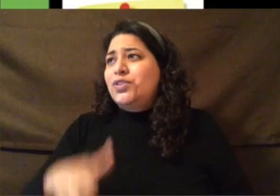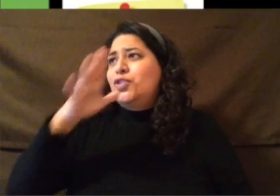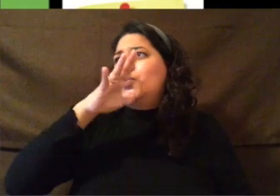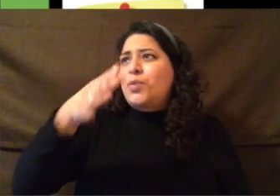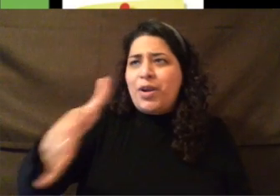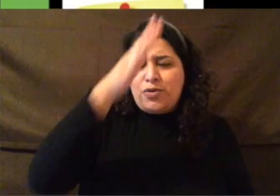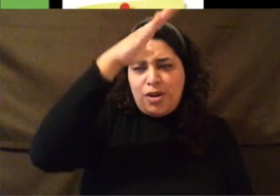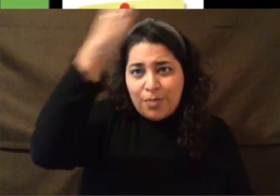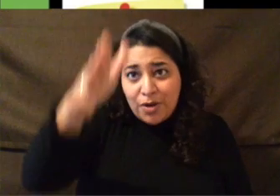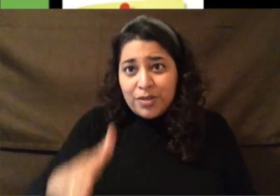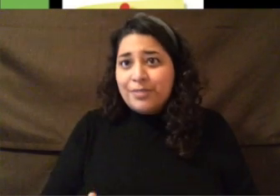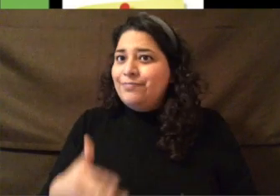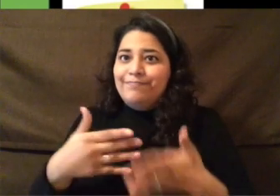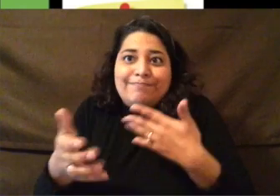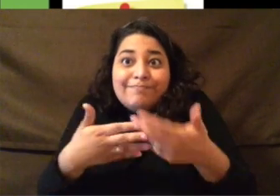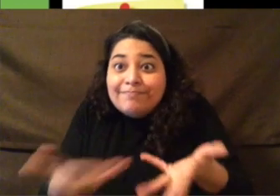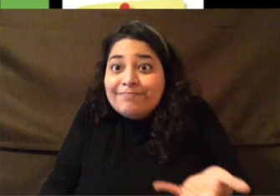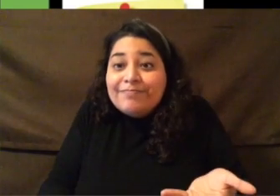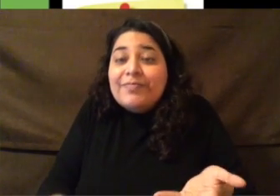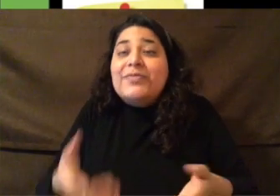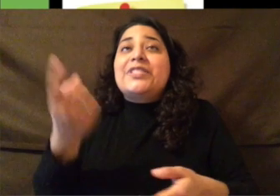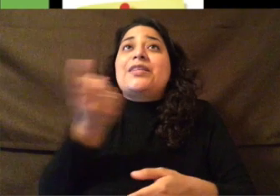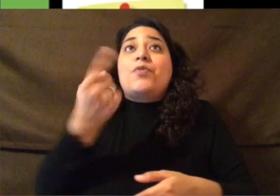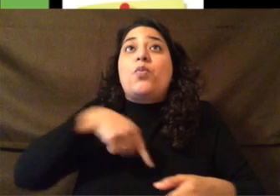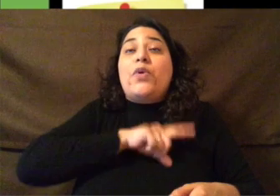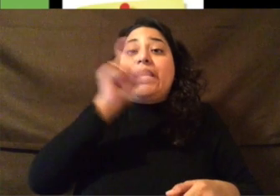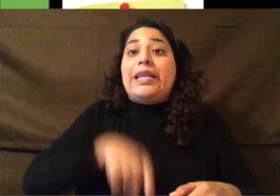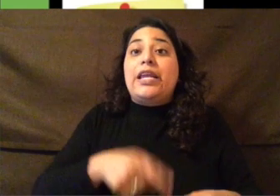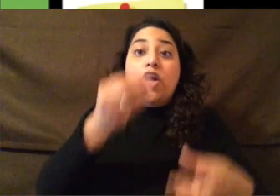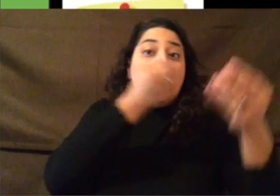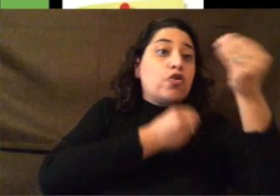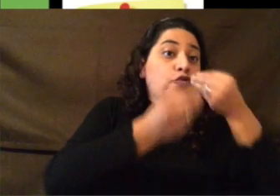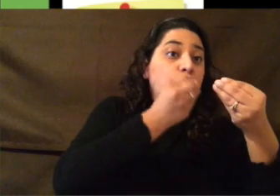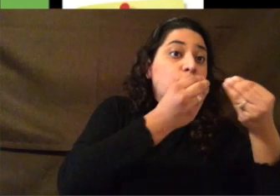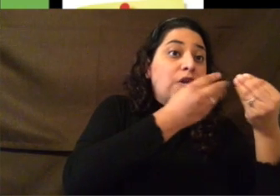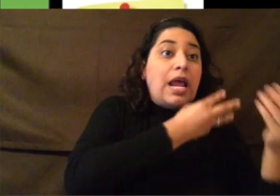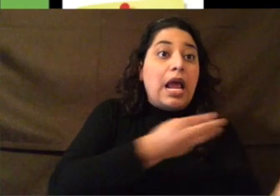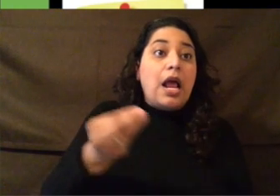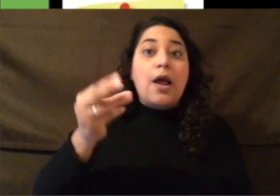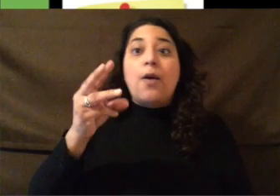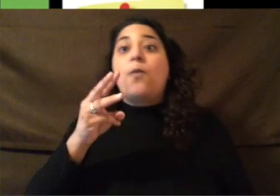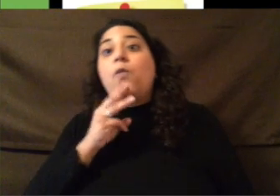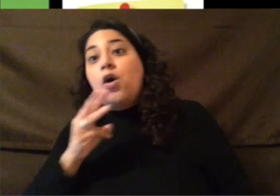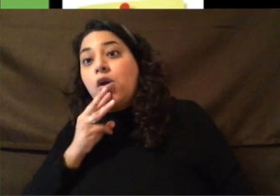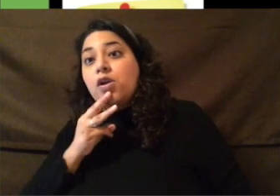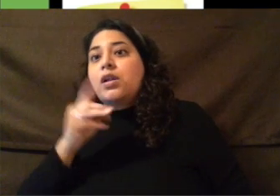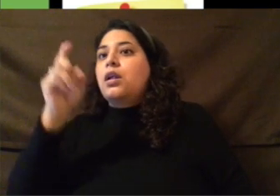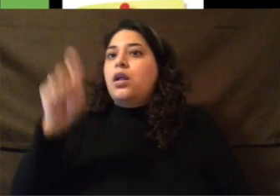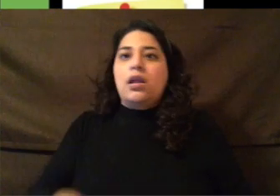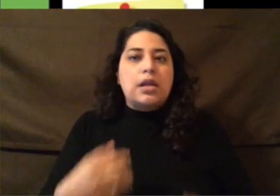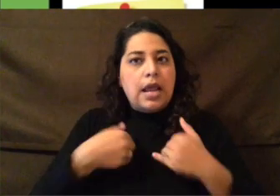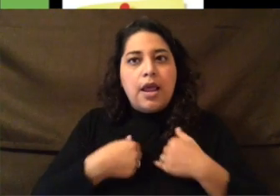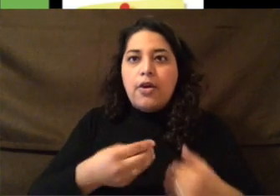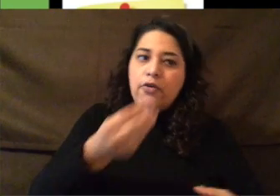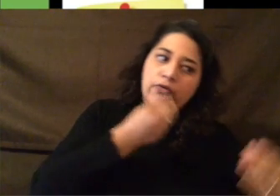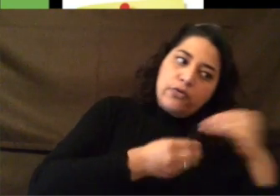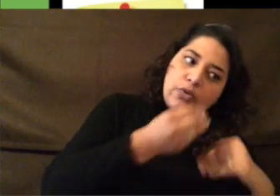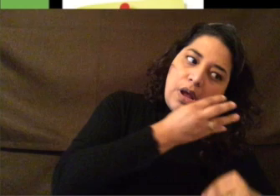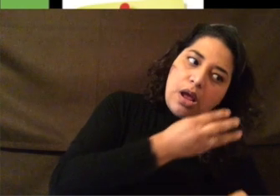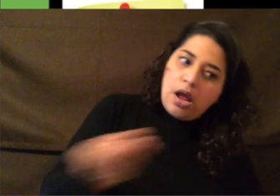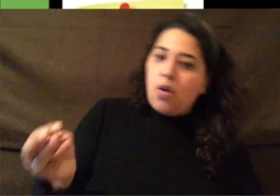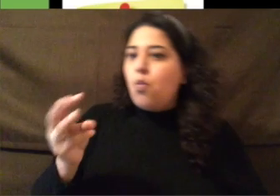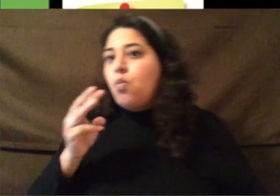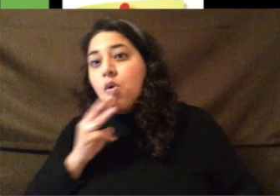your grandparents. And then something that we need is food and water, okay? You have to